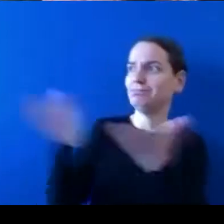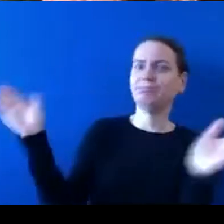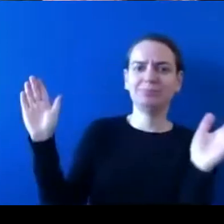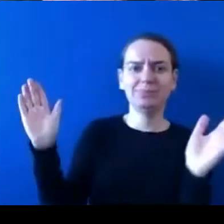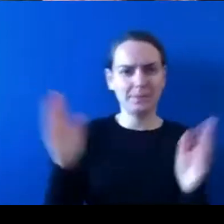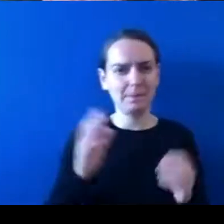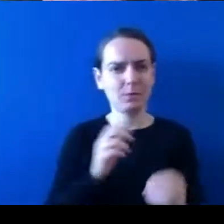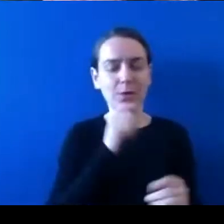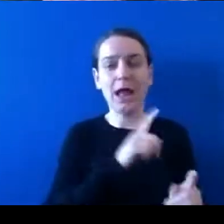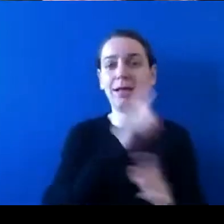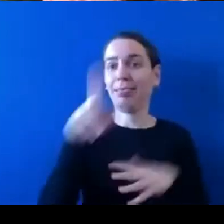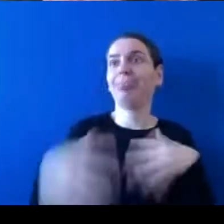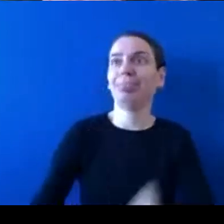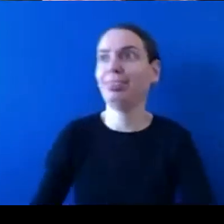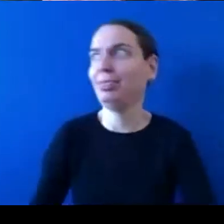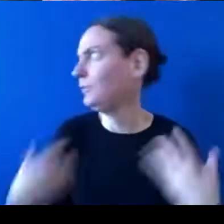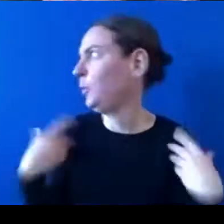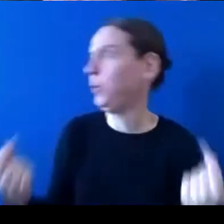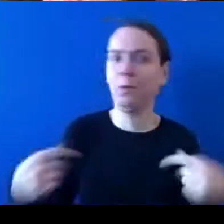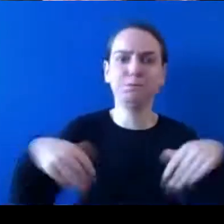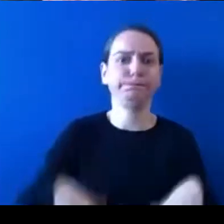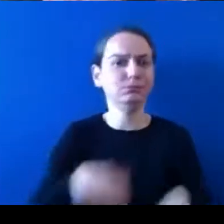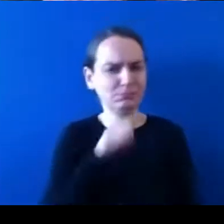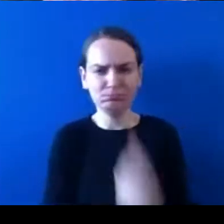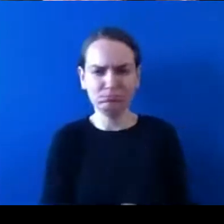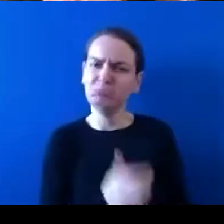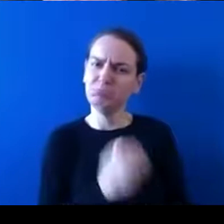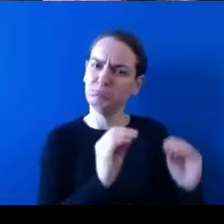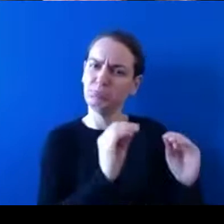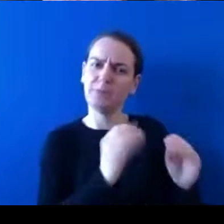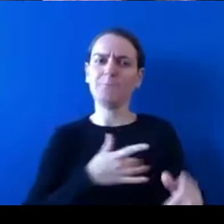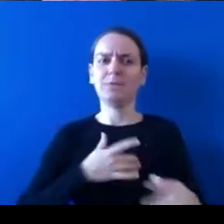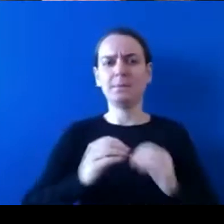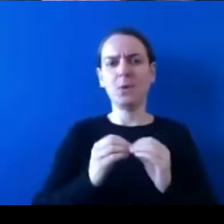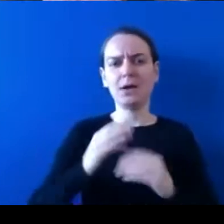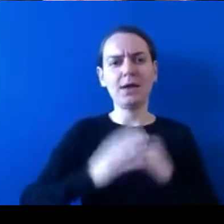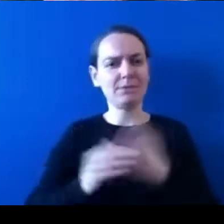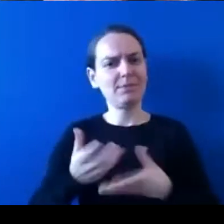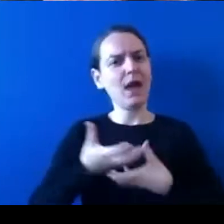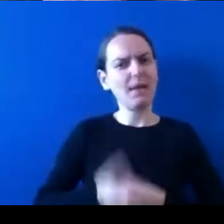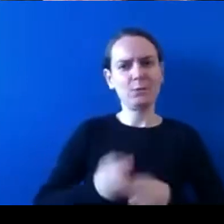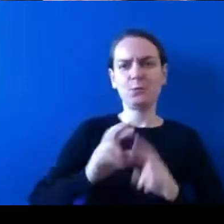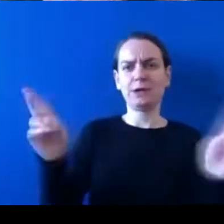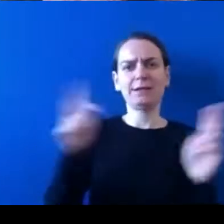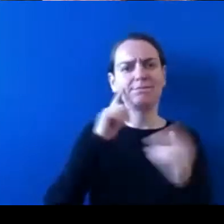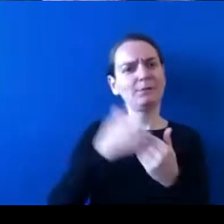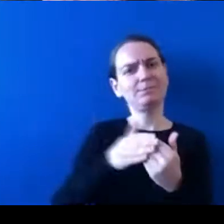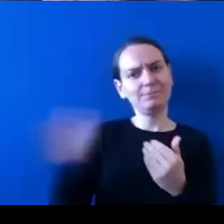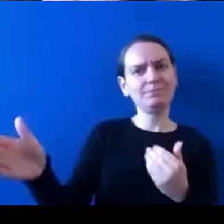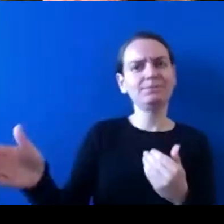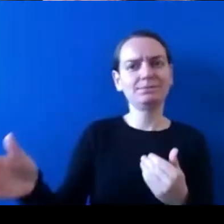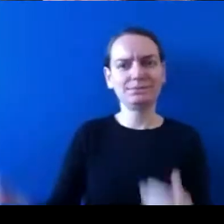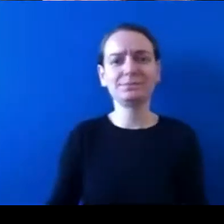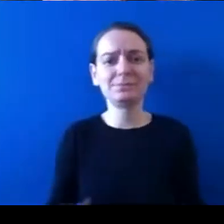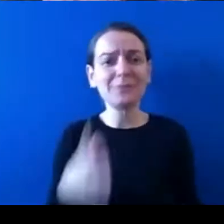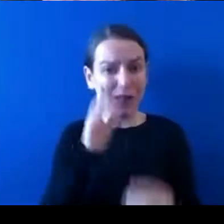You want to plan and execute functional community travel independently, and that is now with your family and friends on planning